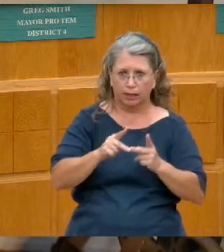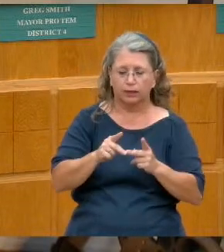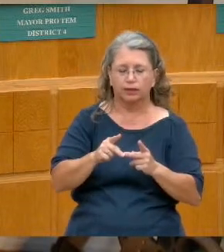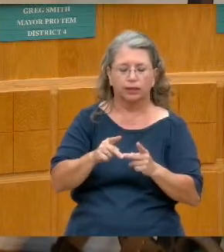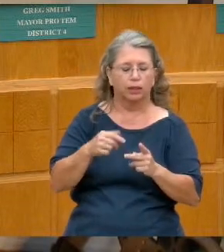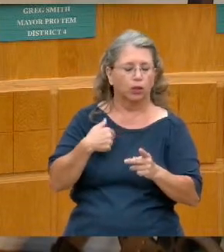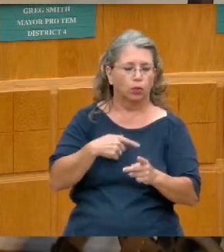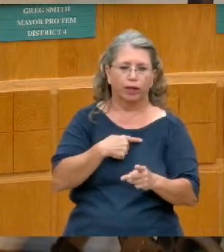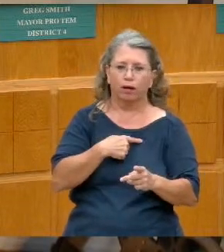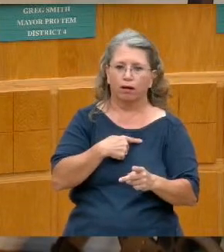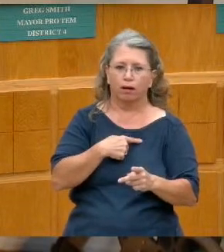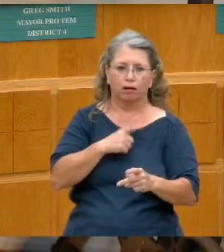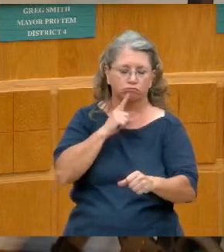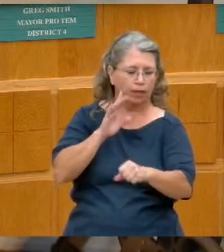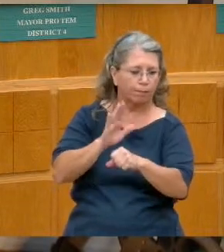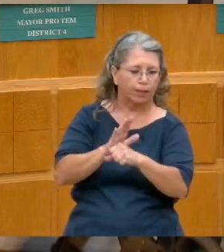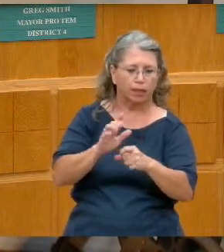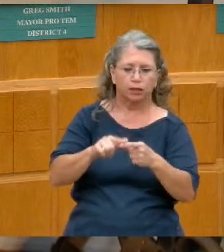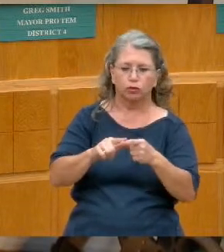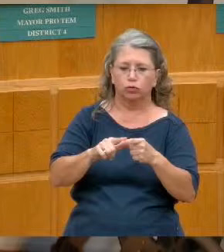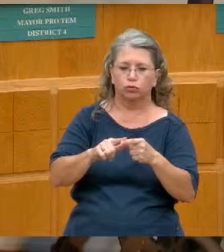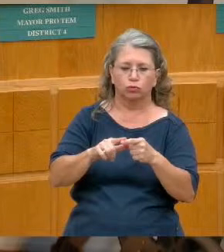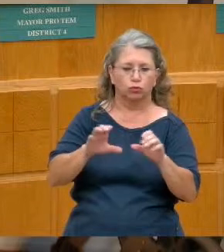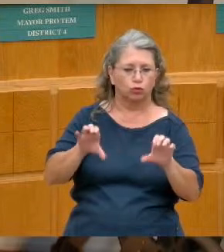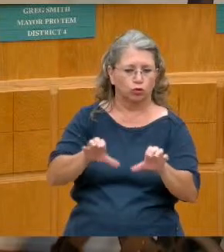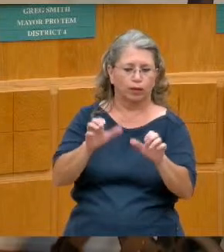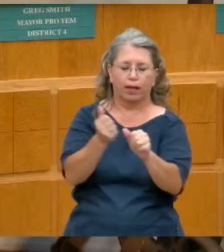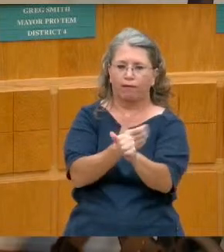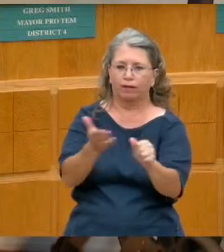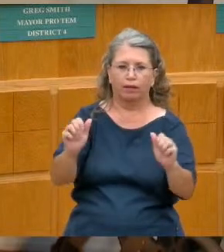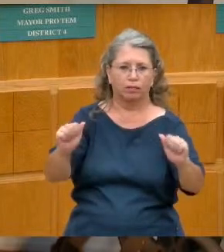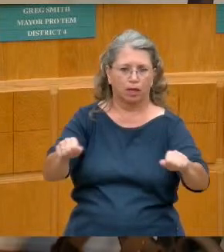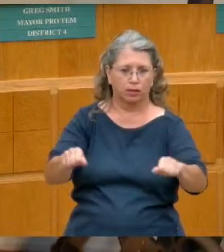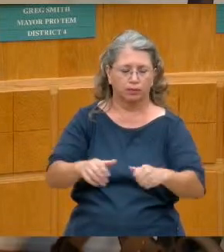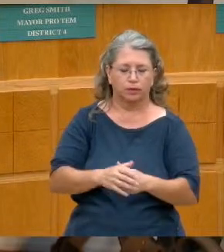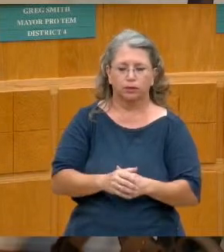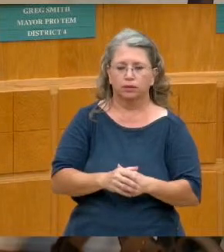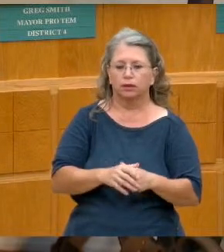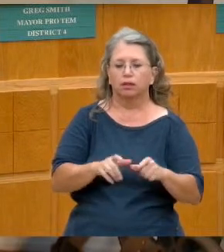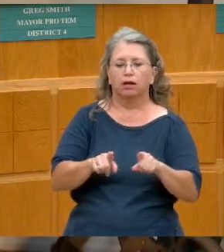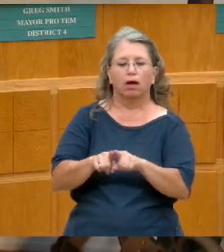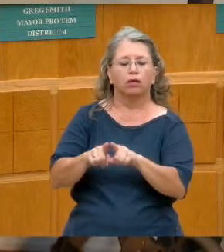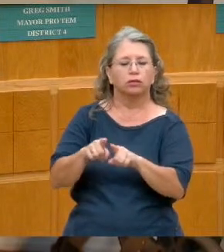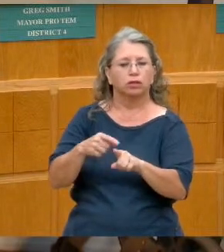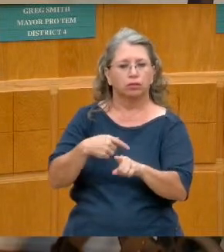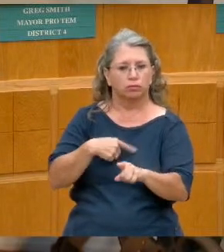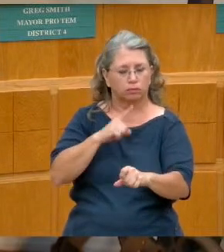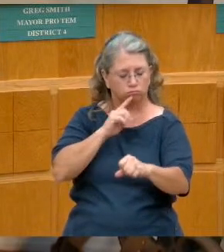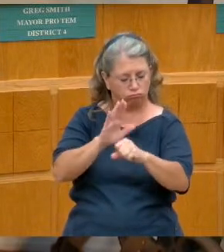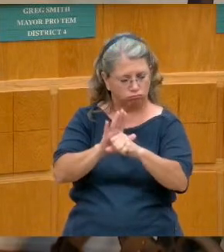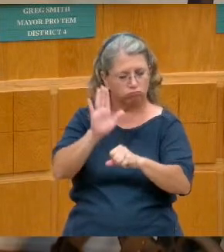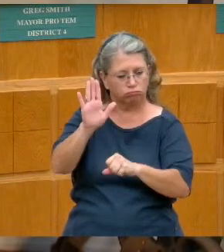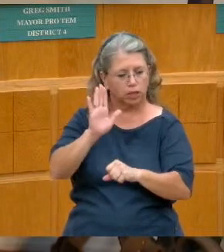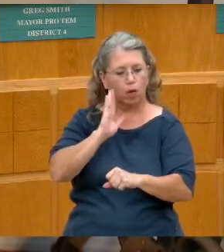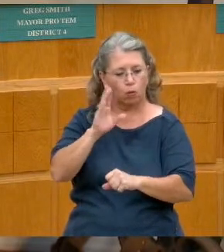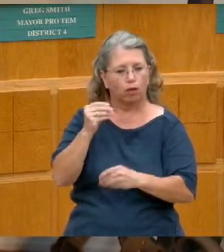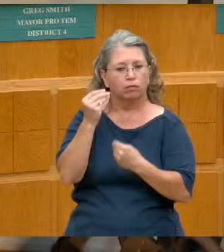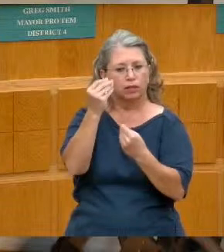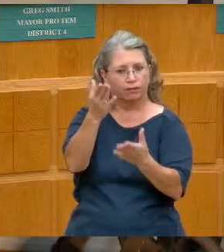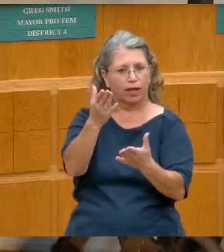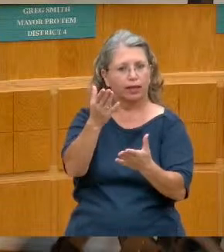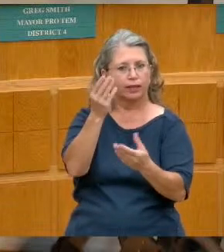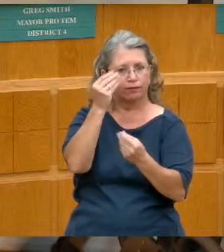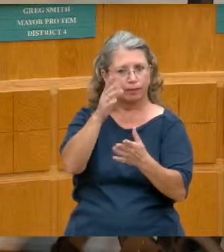proactive as we can. Also, I'm committed to giving you the information as we receive it in a transparent